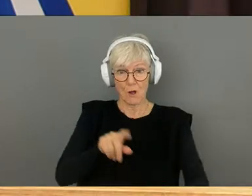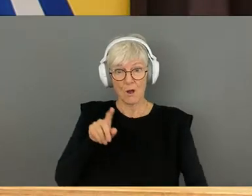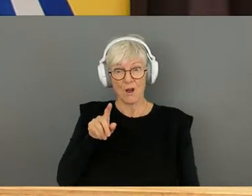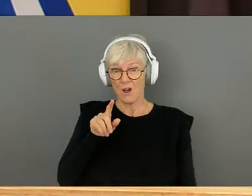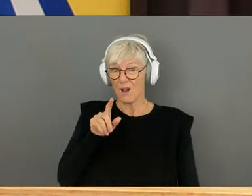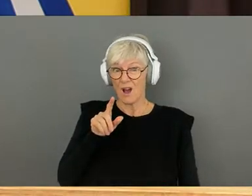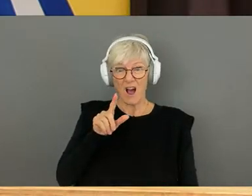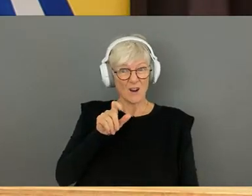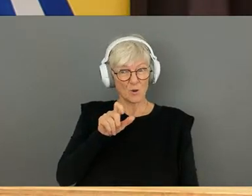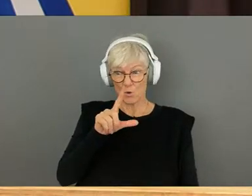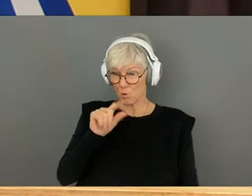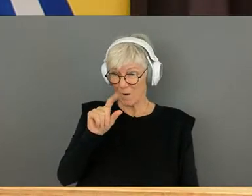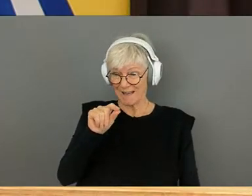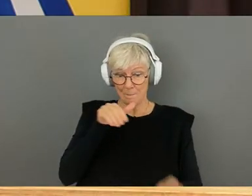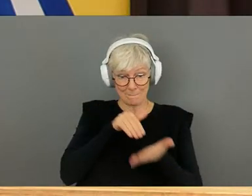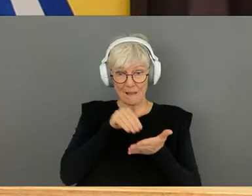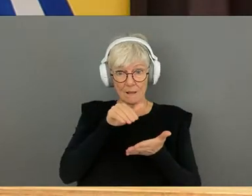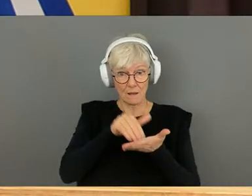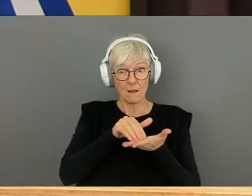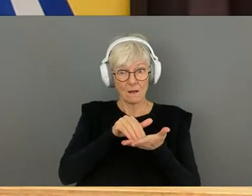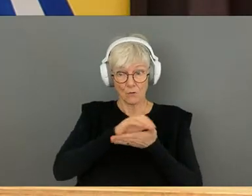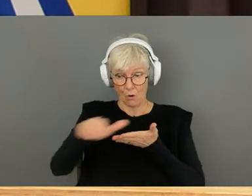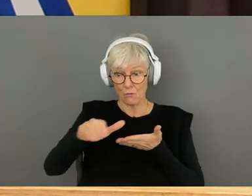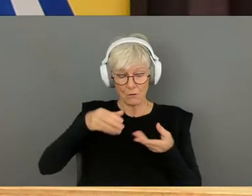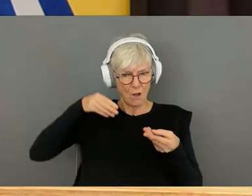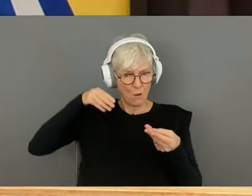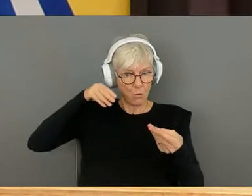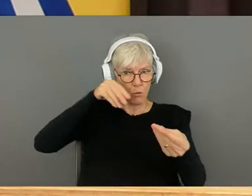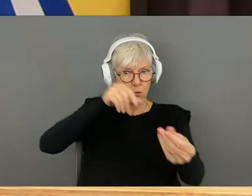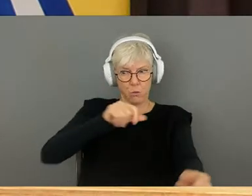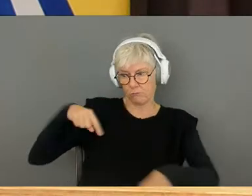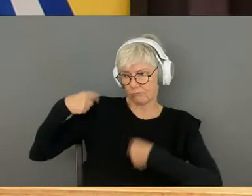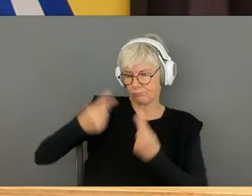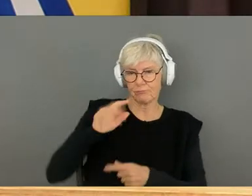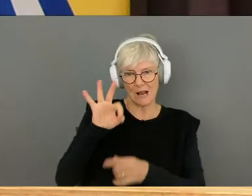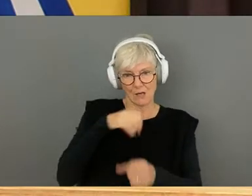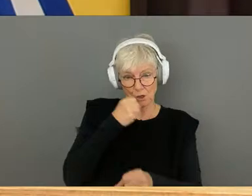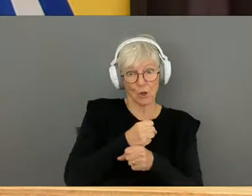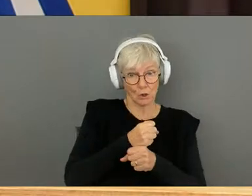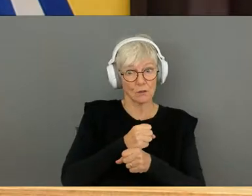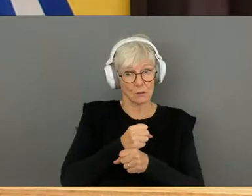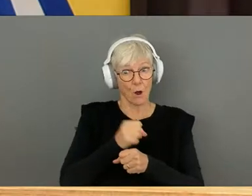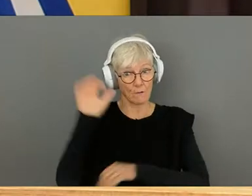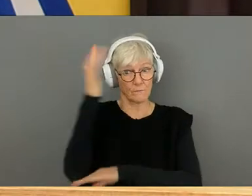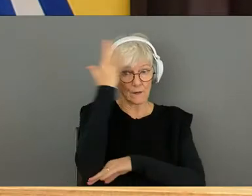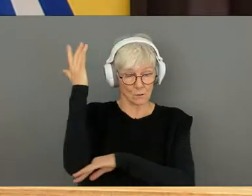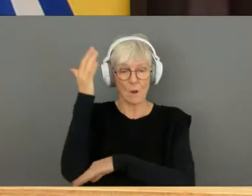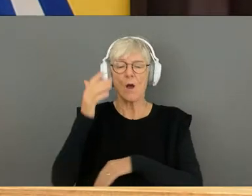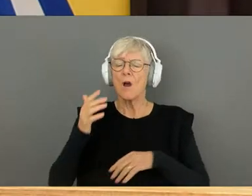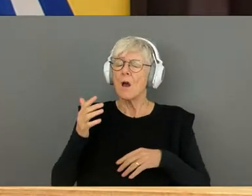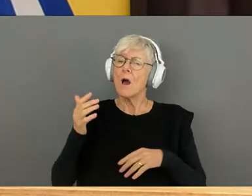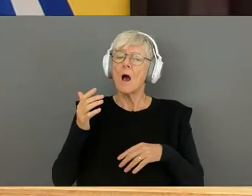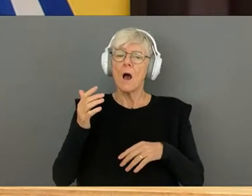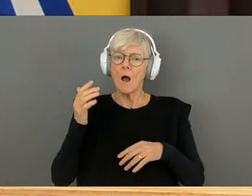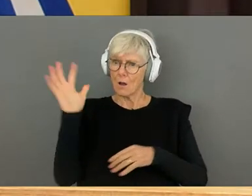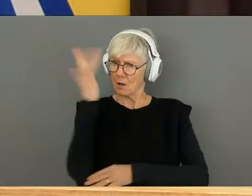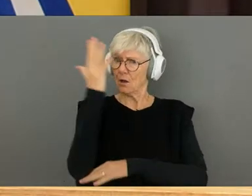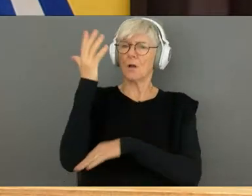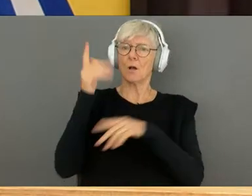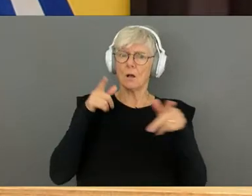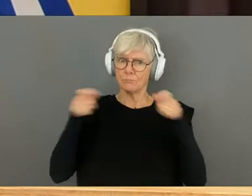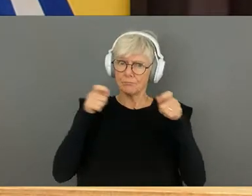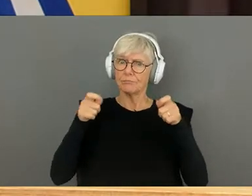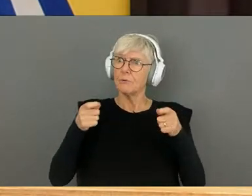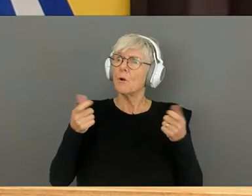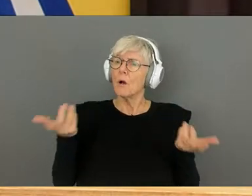past 9 years. And we also, as part of our asset management, vegetation management program, we work closely with all of our